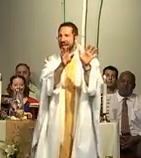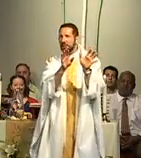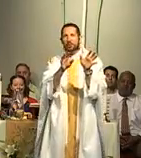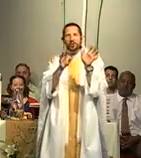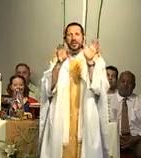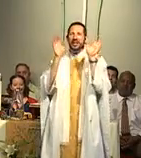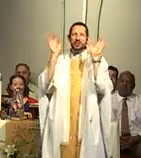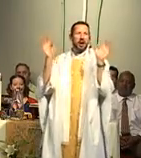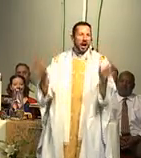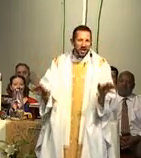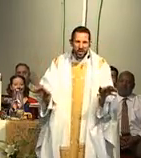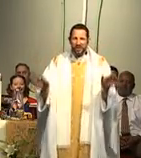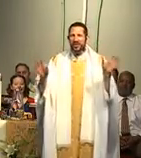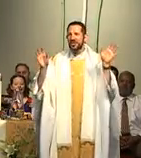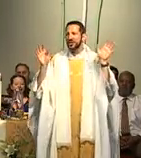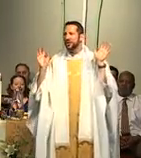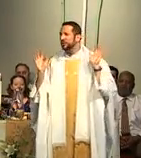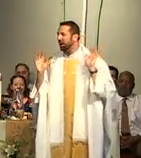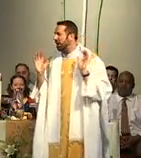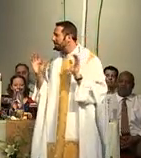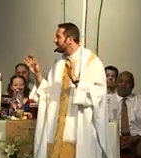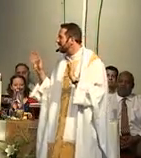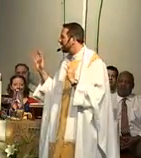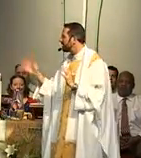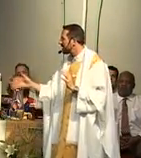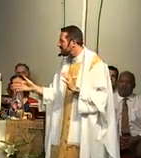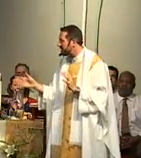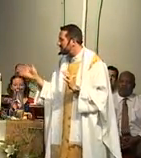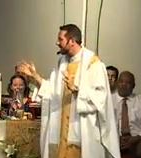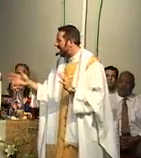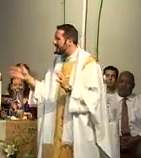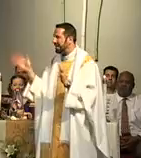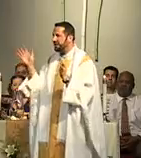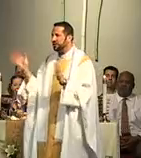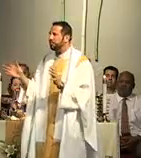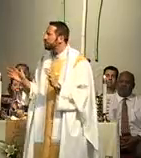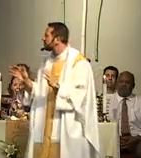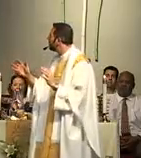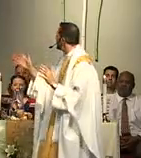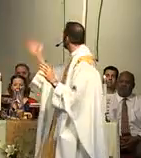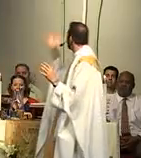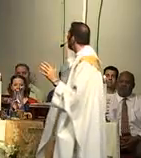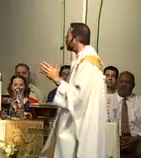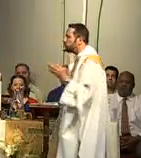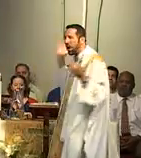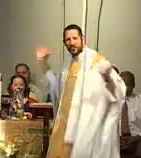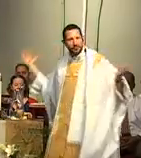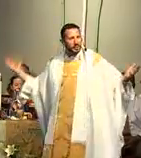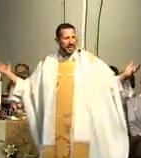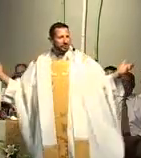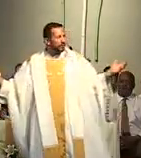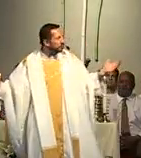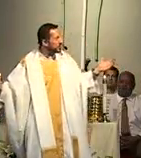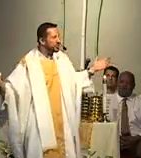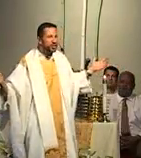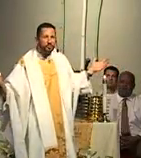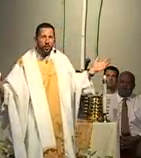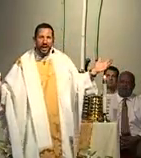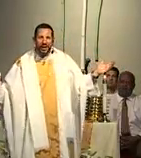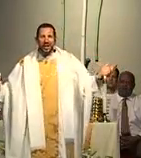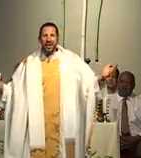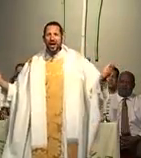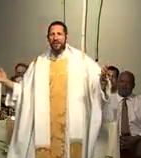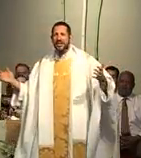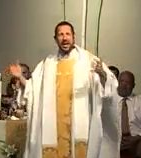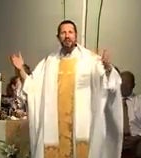in the soundboard, to our ushers, to Larry and to Bruce, who just created a wonderful sanctuary for us this